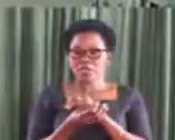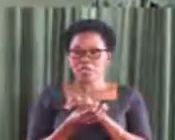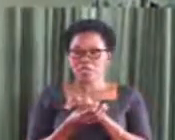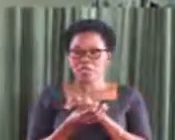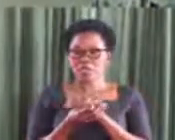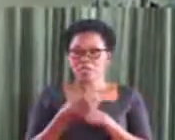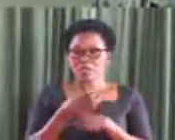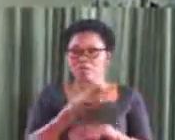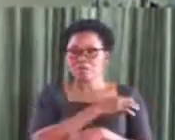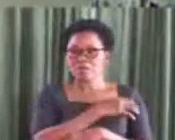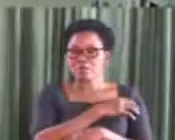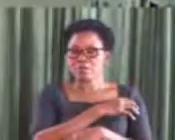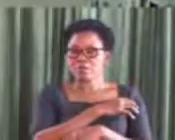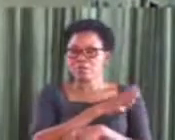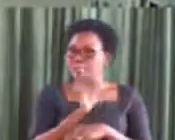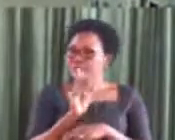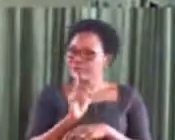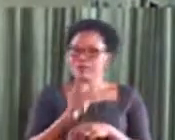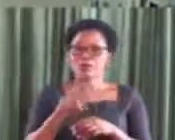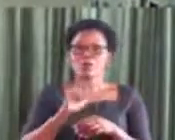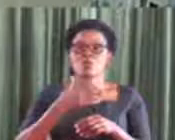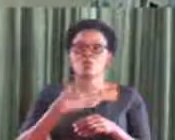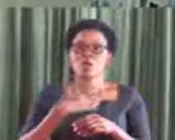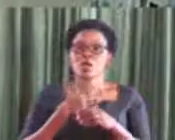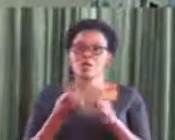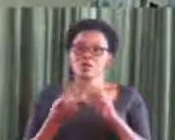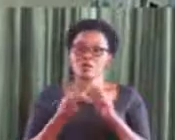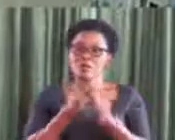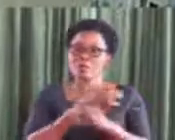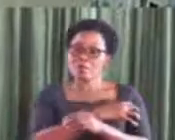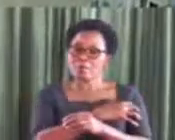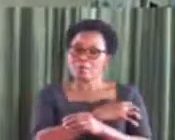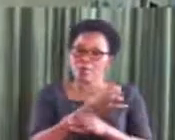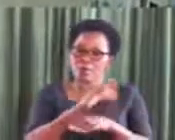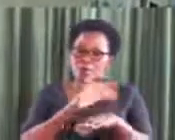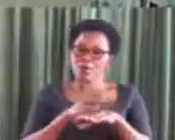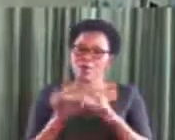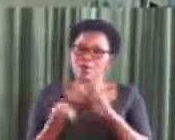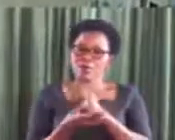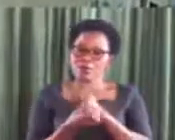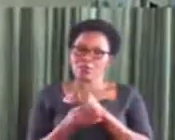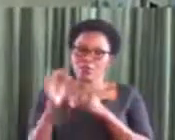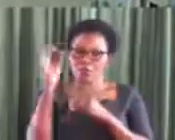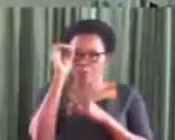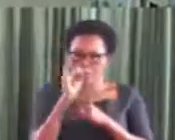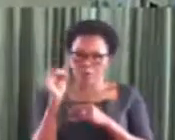jurisdiction on advisory opinions. Then there is the